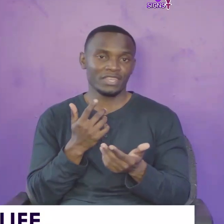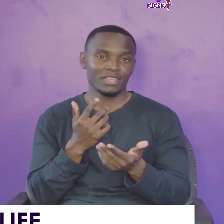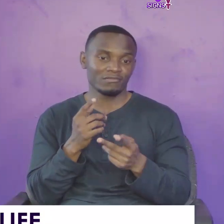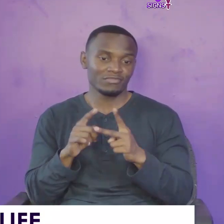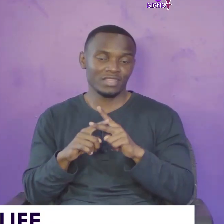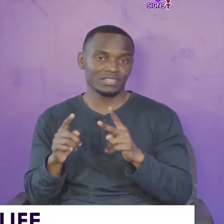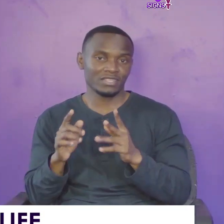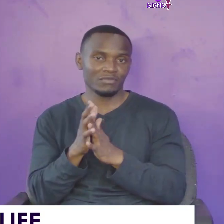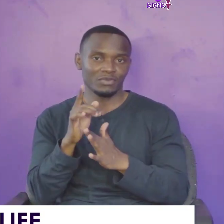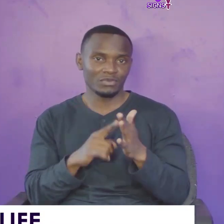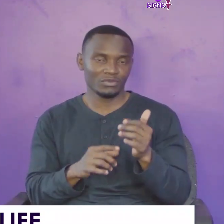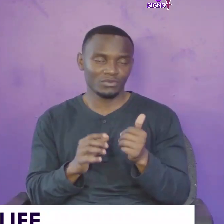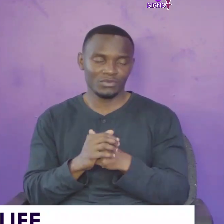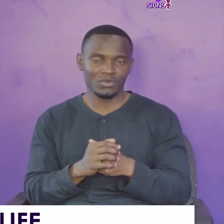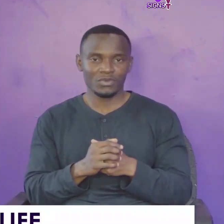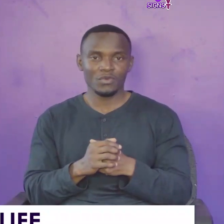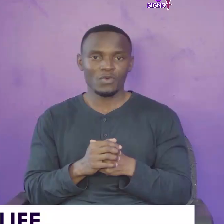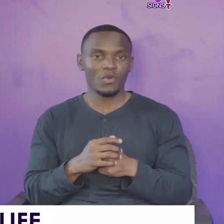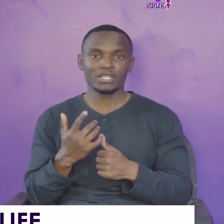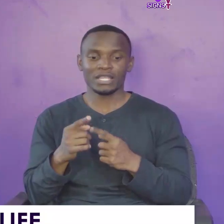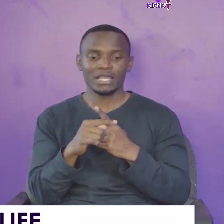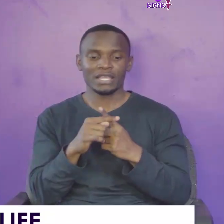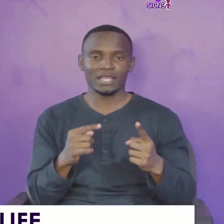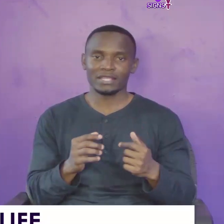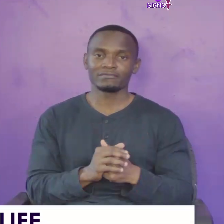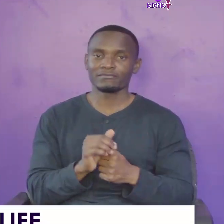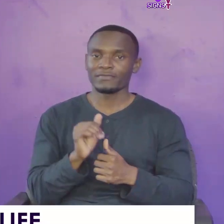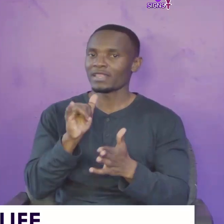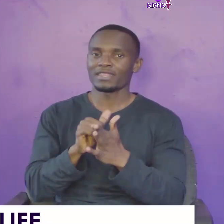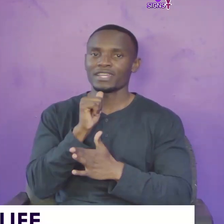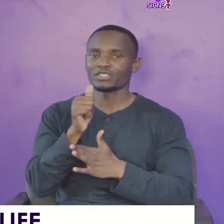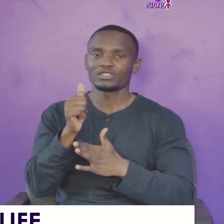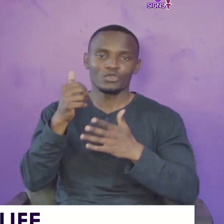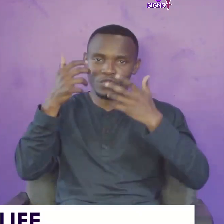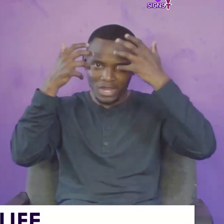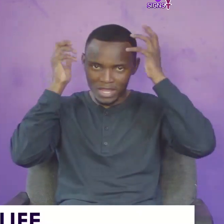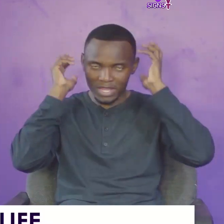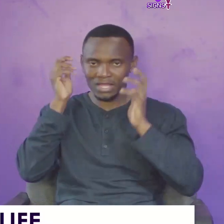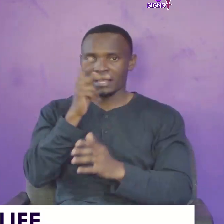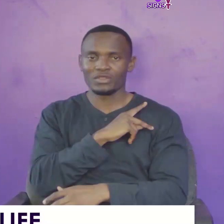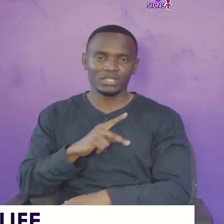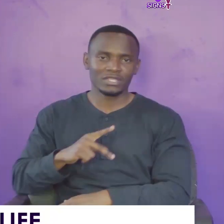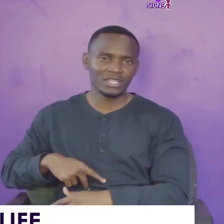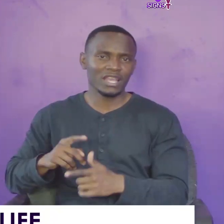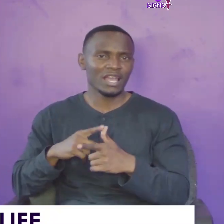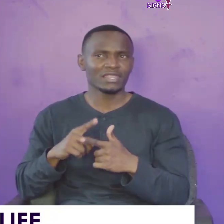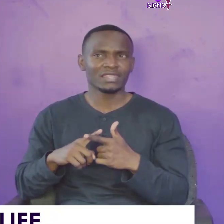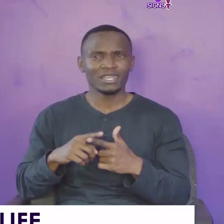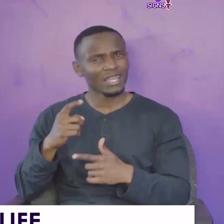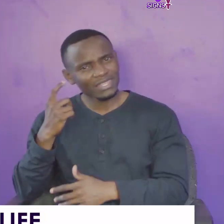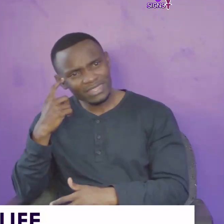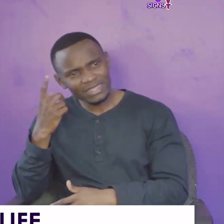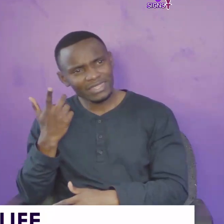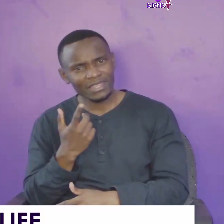Lion King. Yes, Yeah. it is not Lion King. Right. Suddenly, a stone, I think a block of the shade of